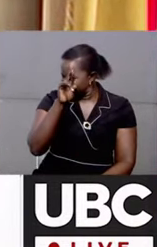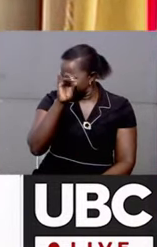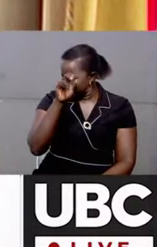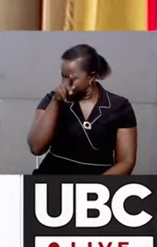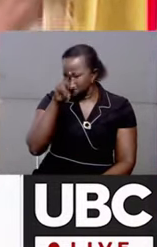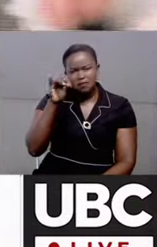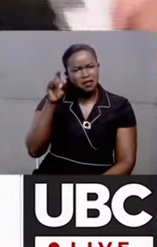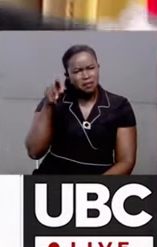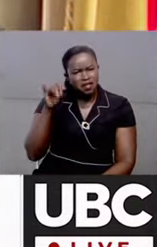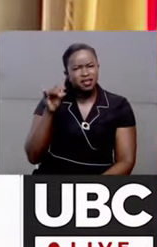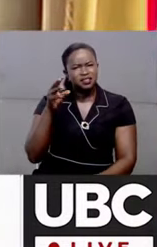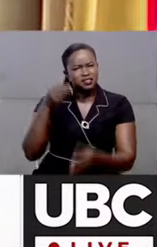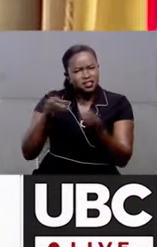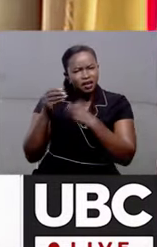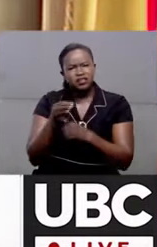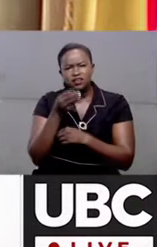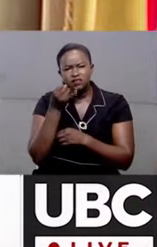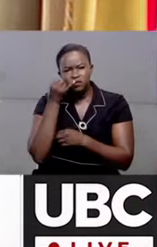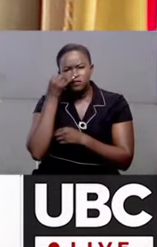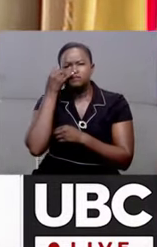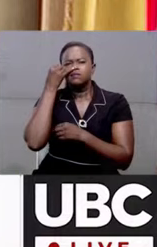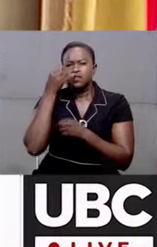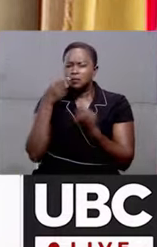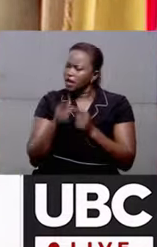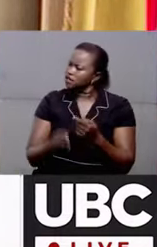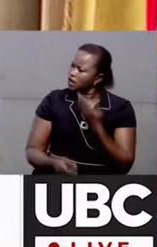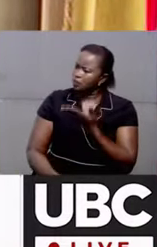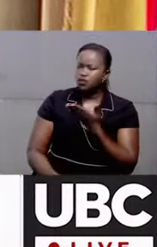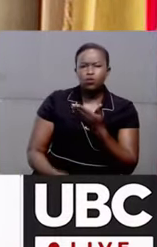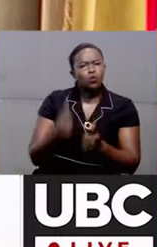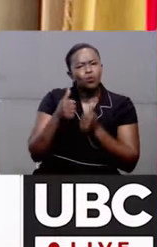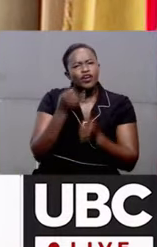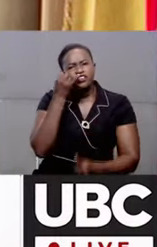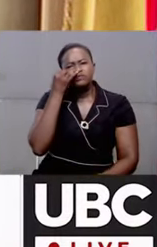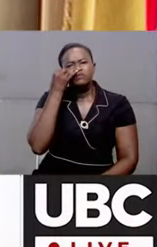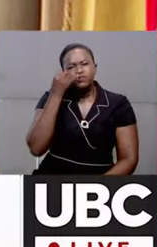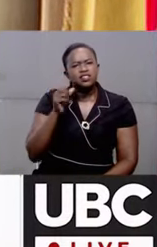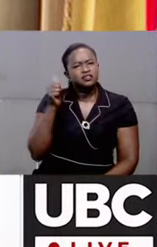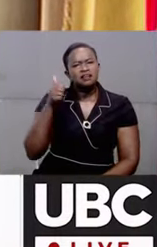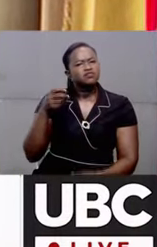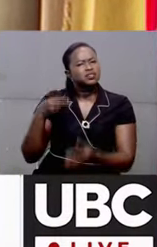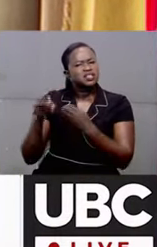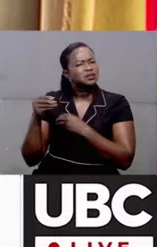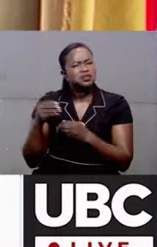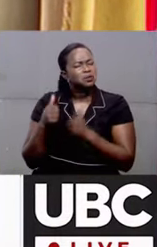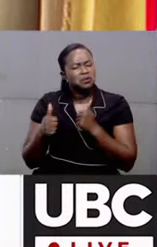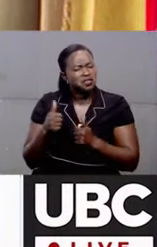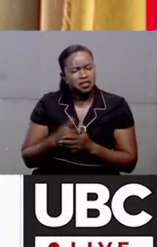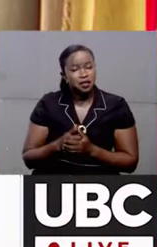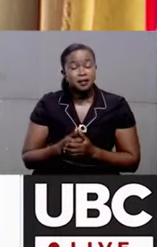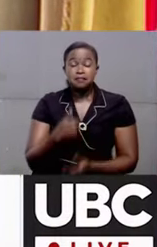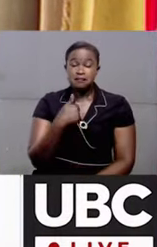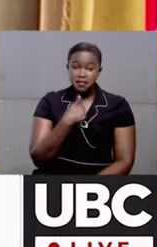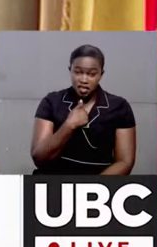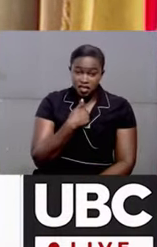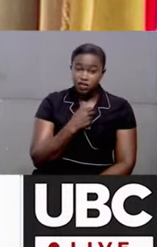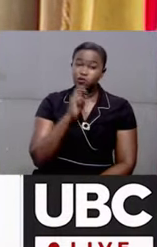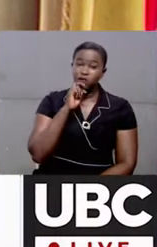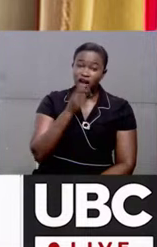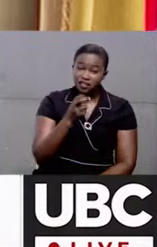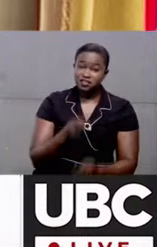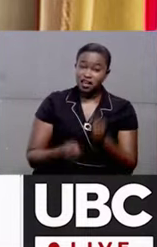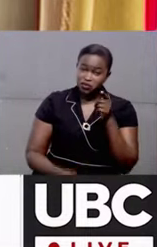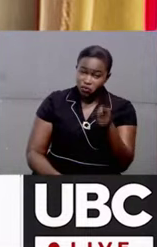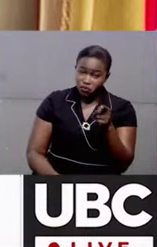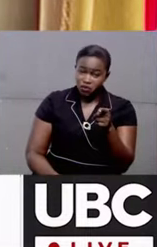cocaine. Okiri Pipi is here. Which cocaine is the guy dealing on? Me to answer you